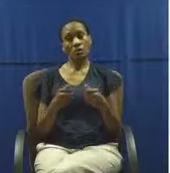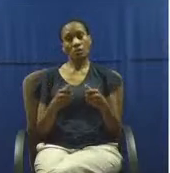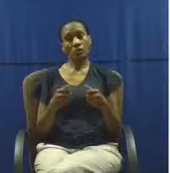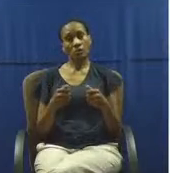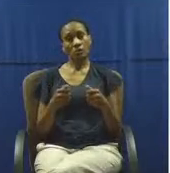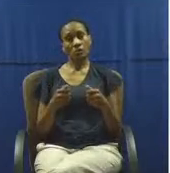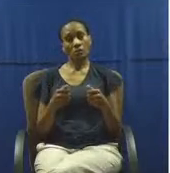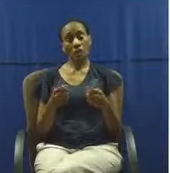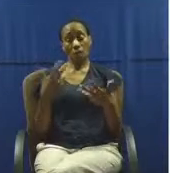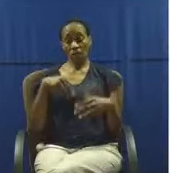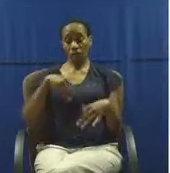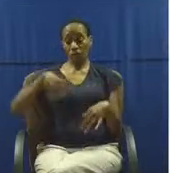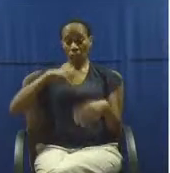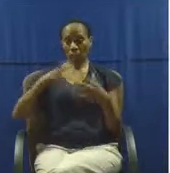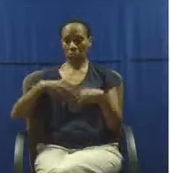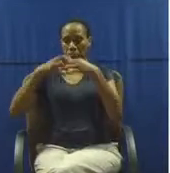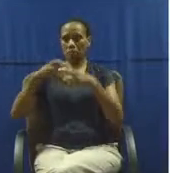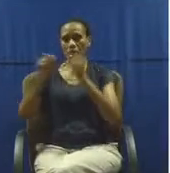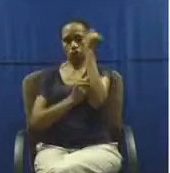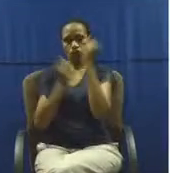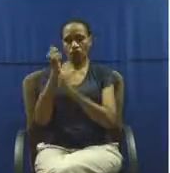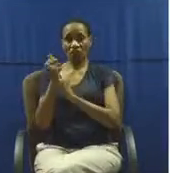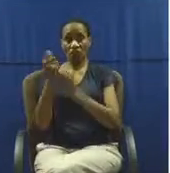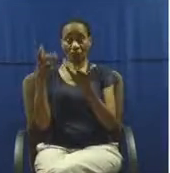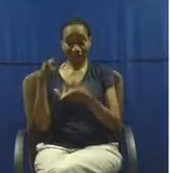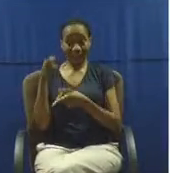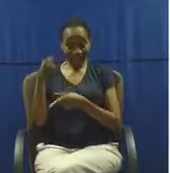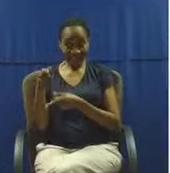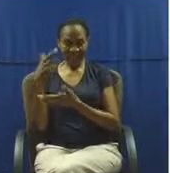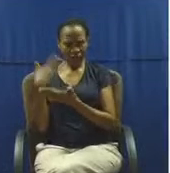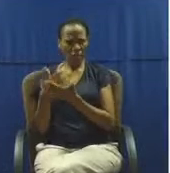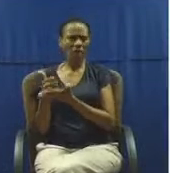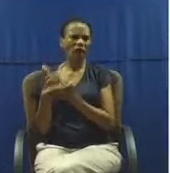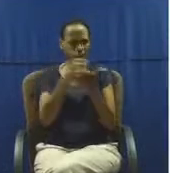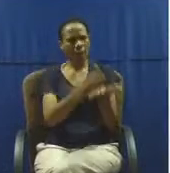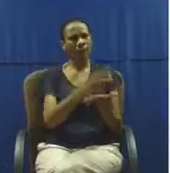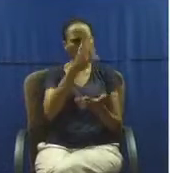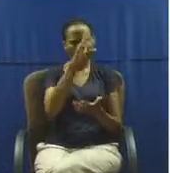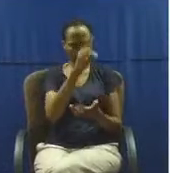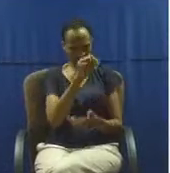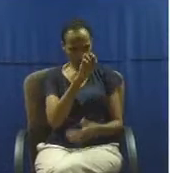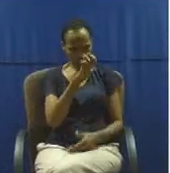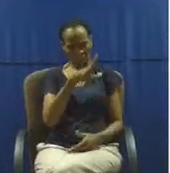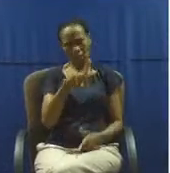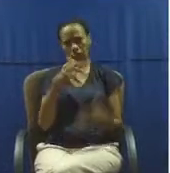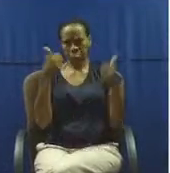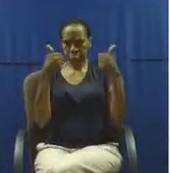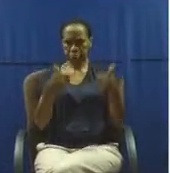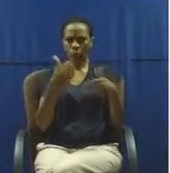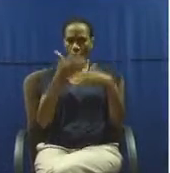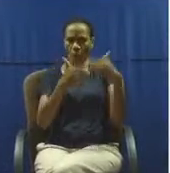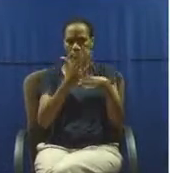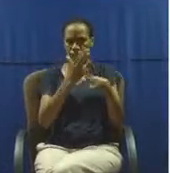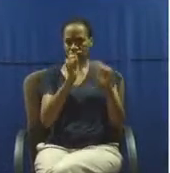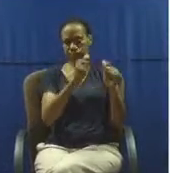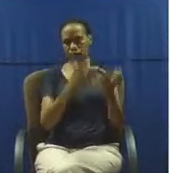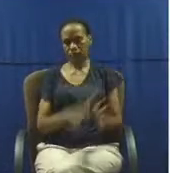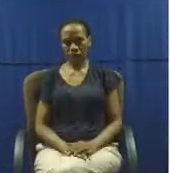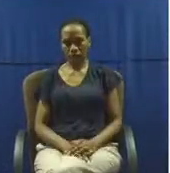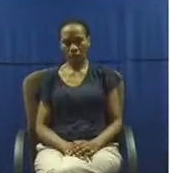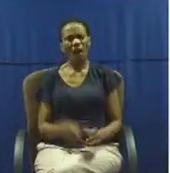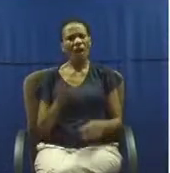be able to fulfill its objectives. Now, we've also been receiving approaches, I must